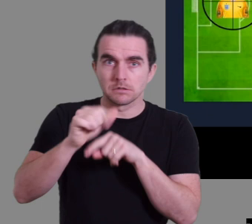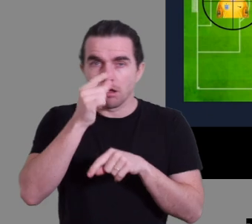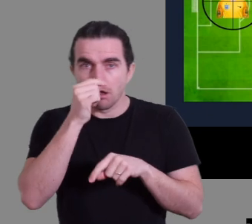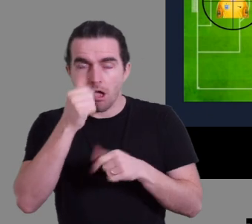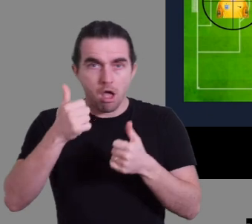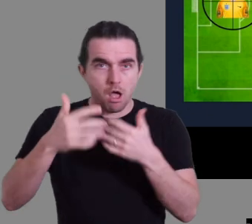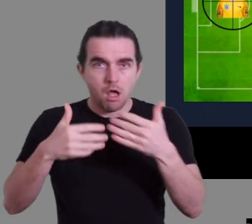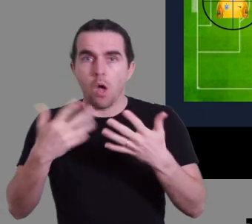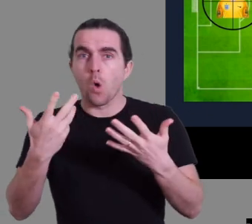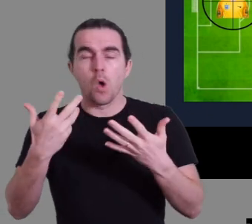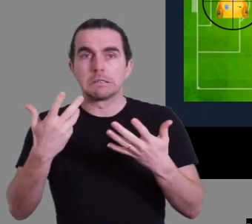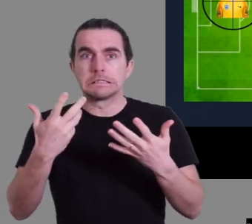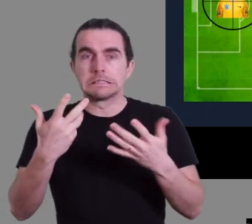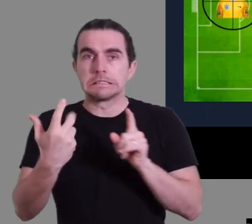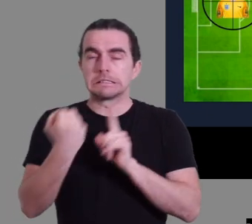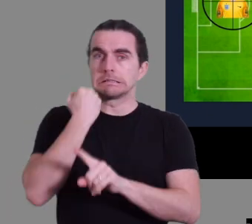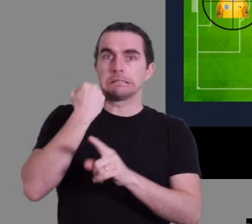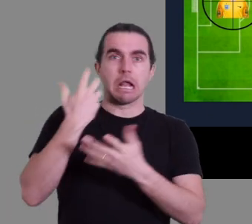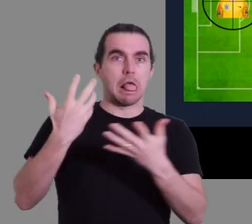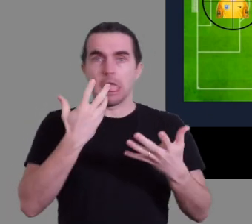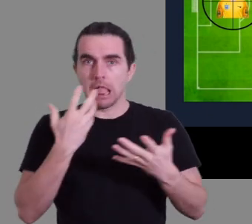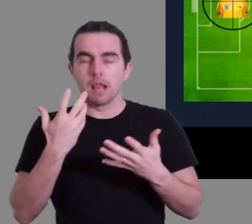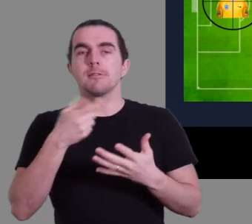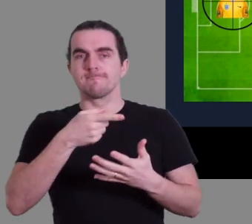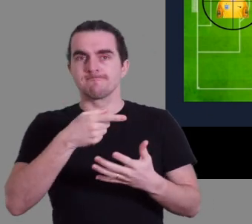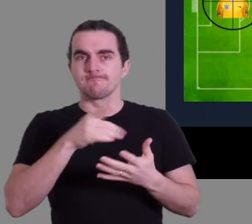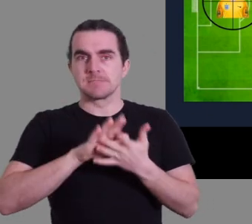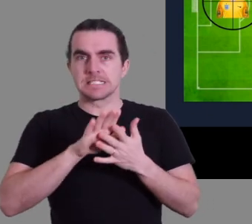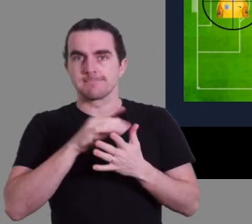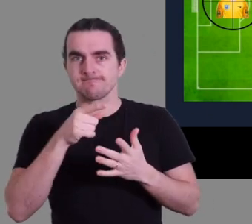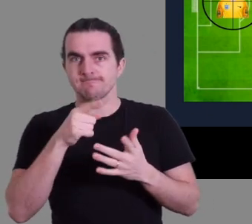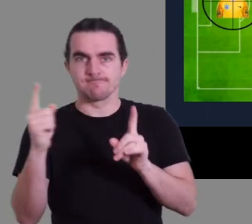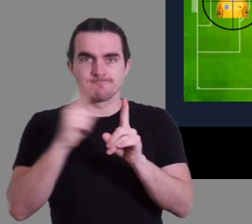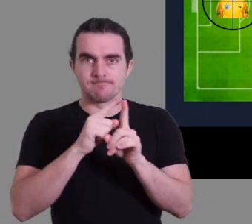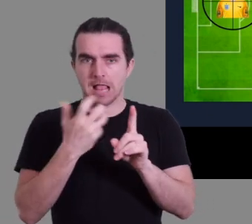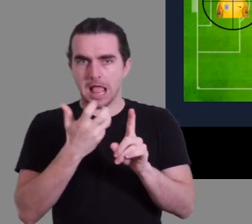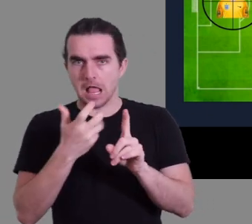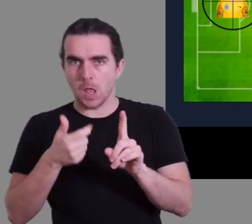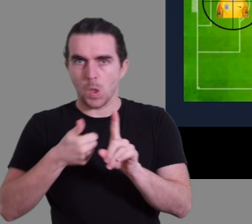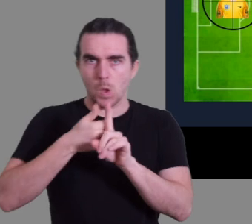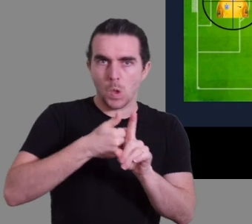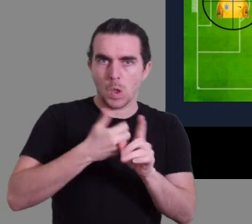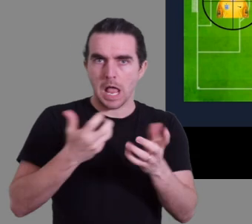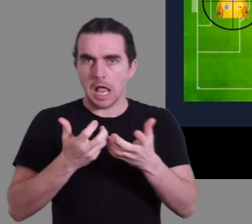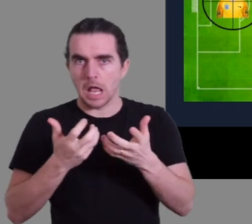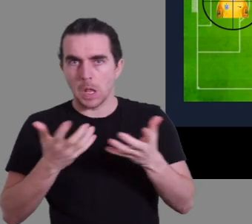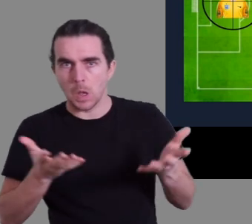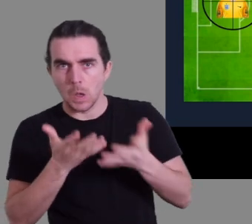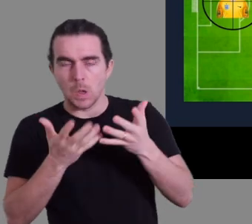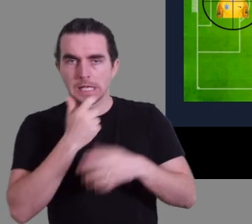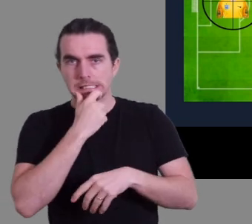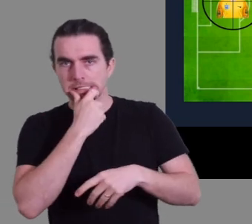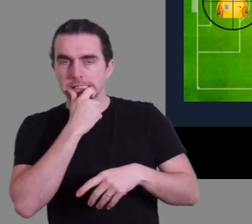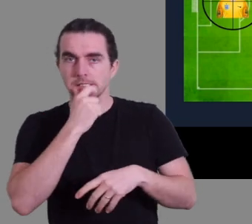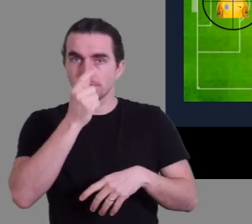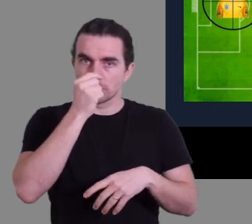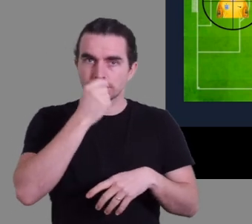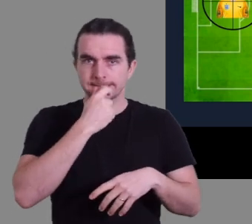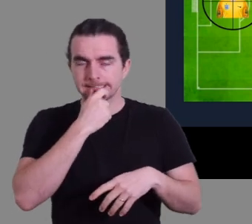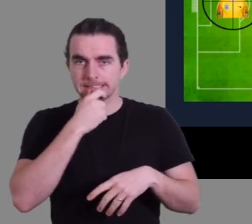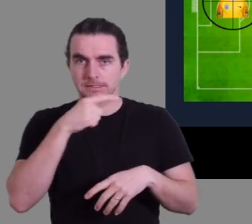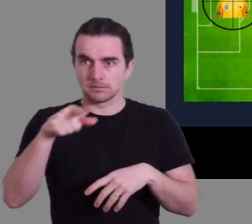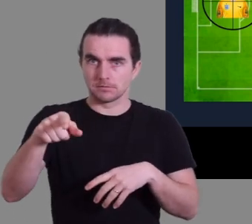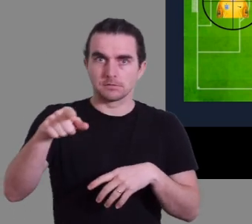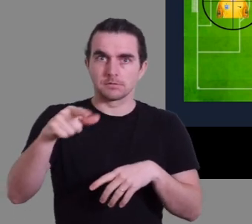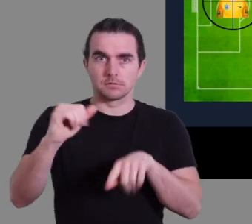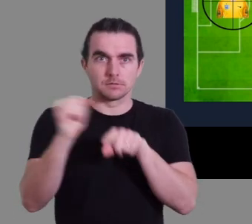overbalance? He's unbalanced in the opposition. He's the one on top. Can you keep feeding him? And he's the guy who's maybe going to win the game